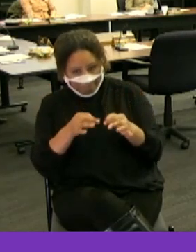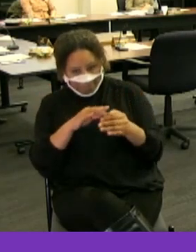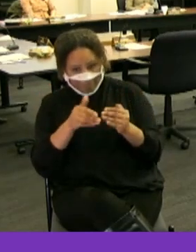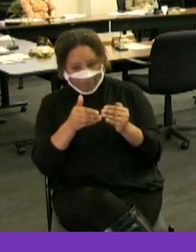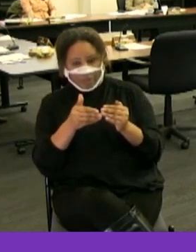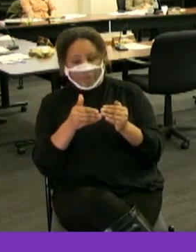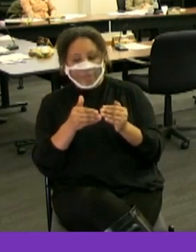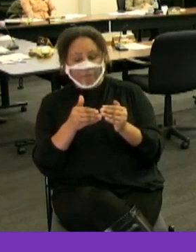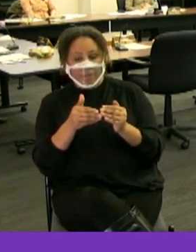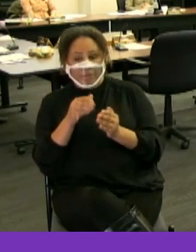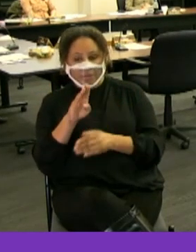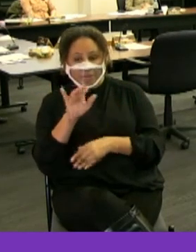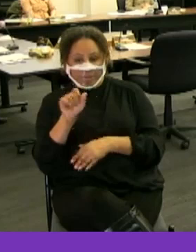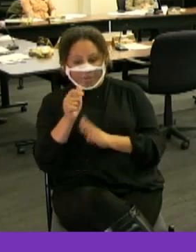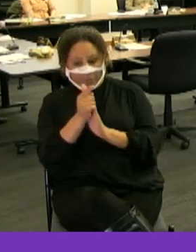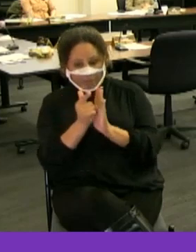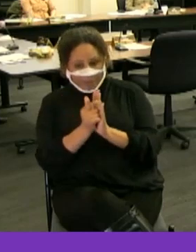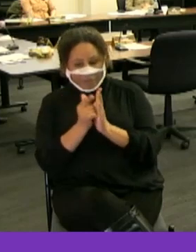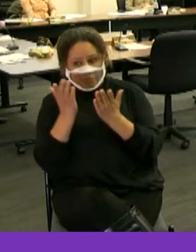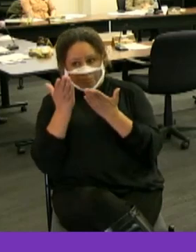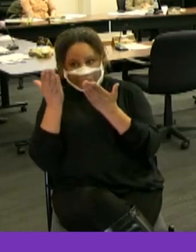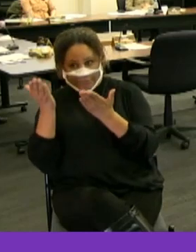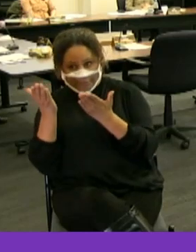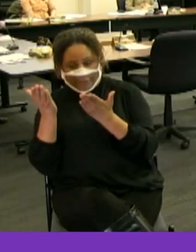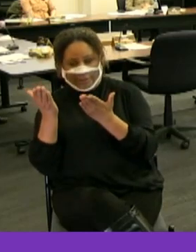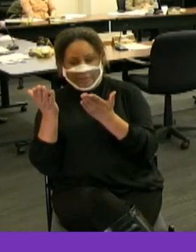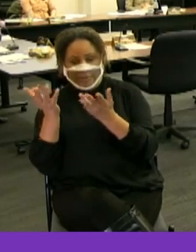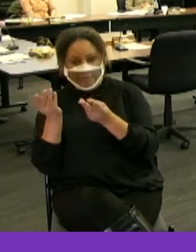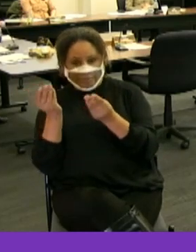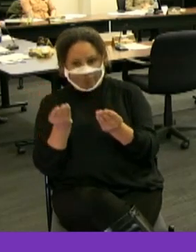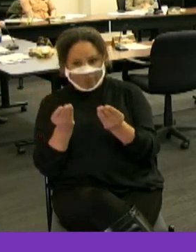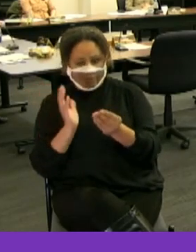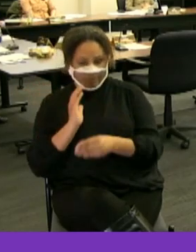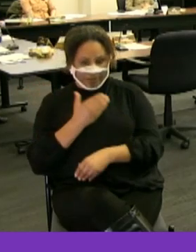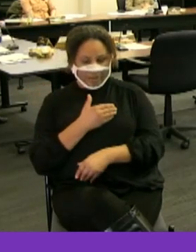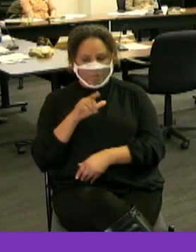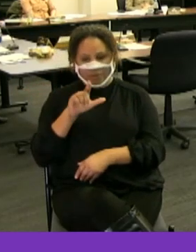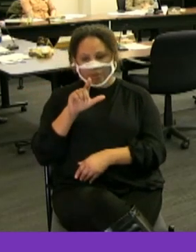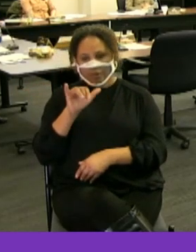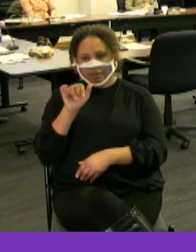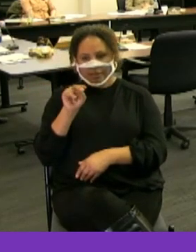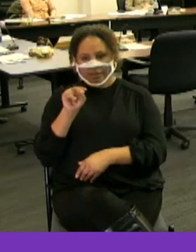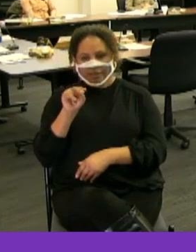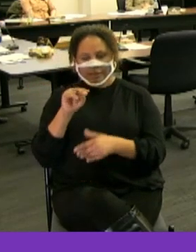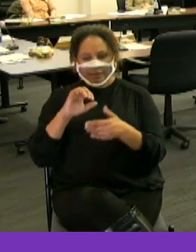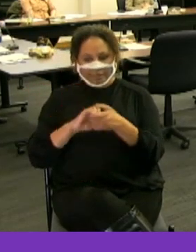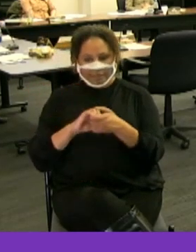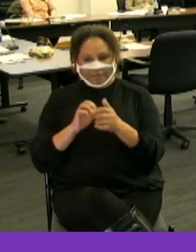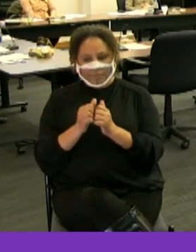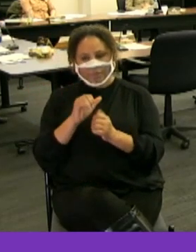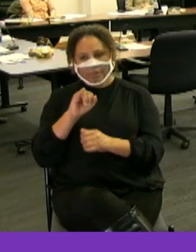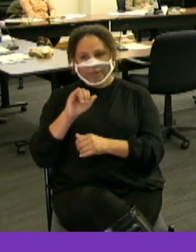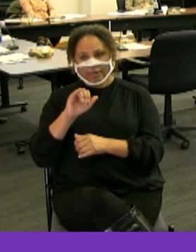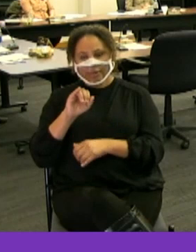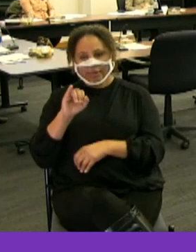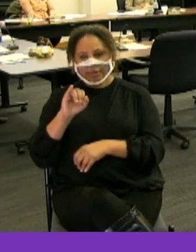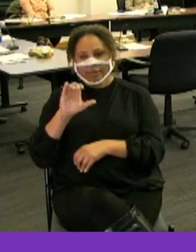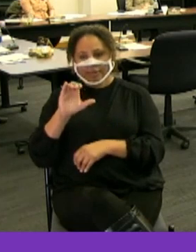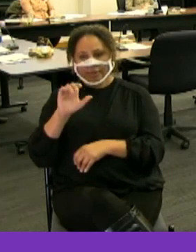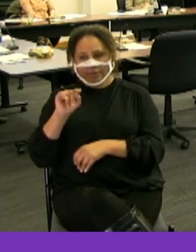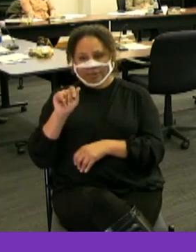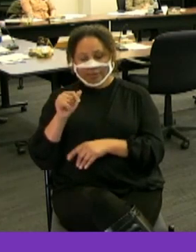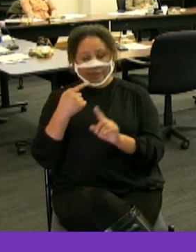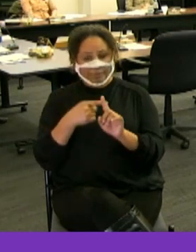Senate bills that are up that have been provided by our liaison with ICCTA.